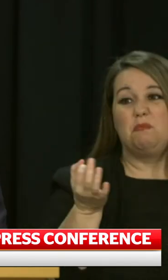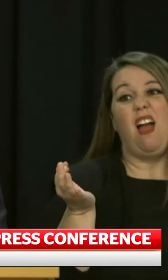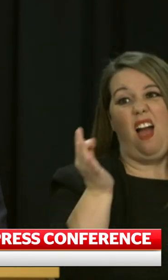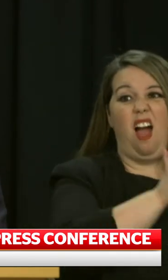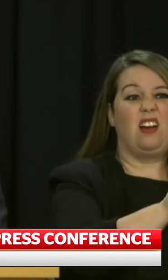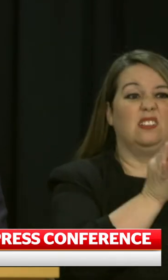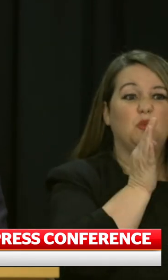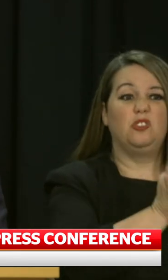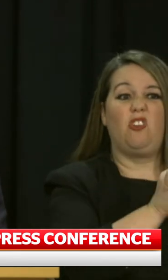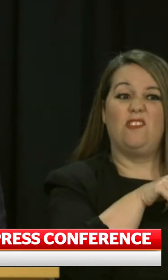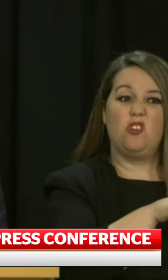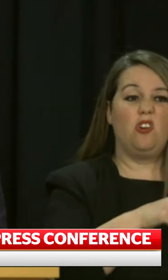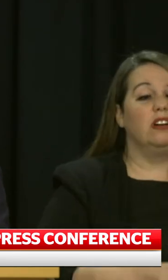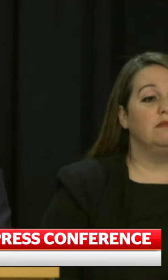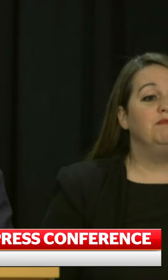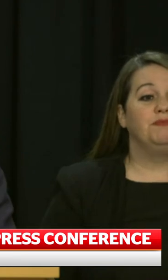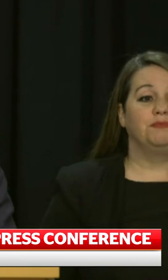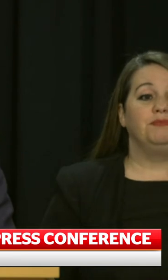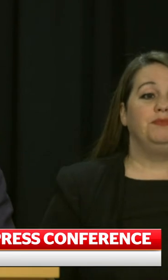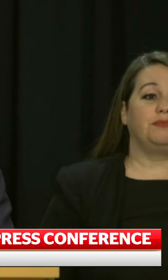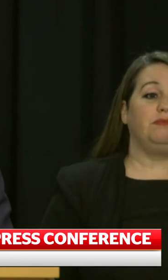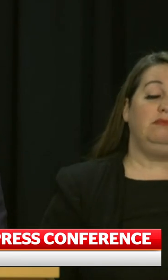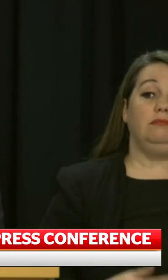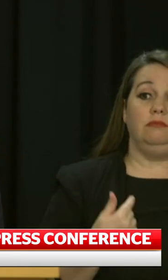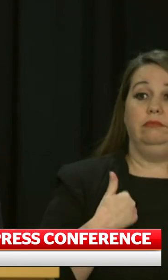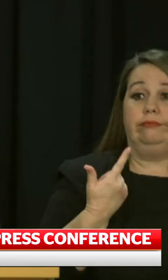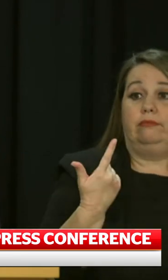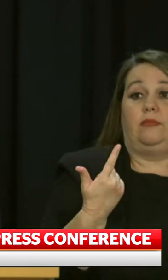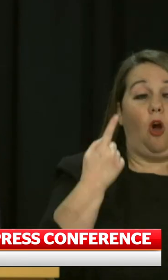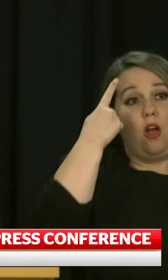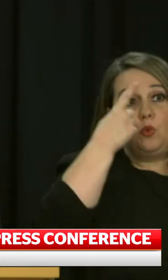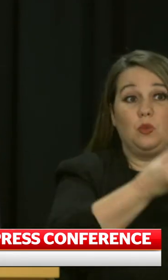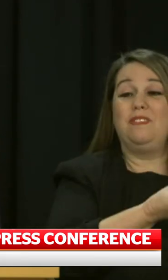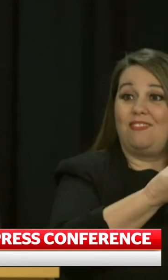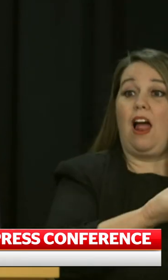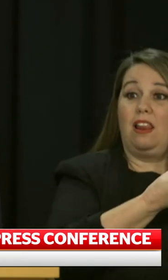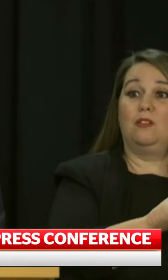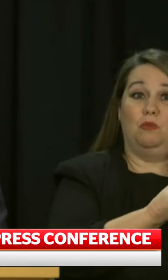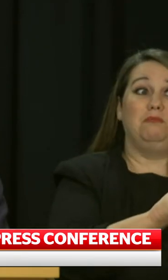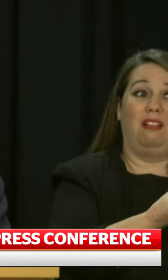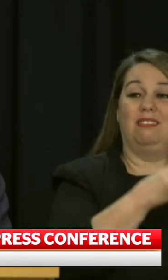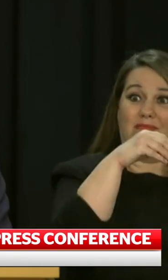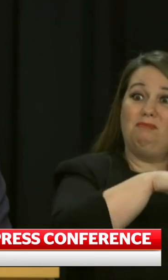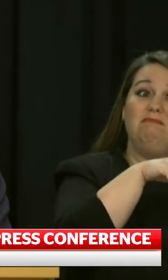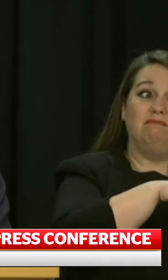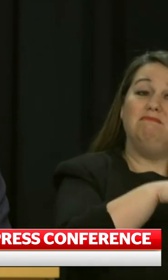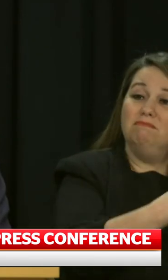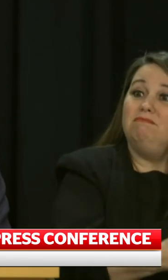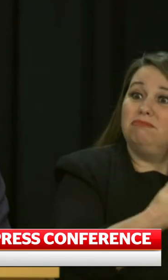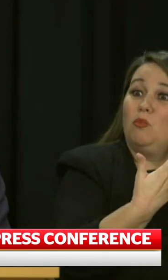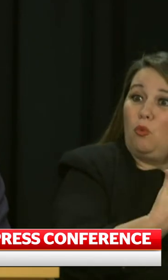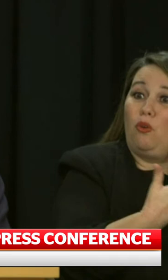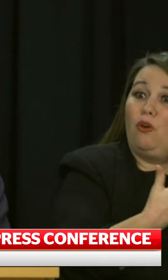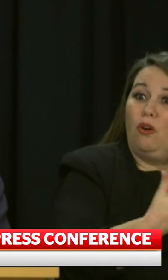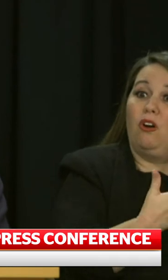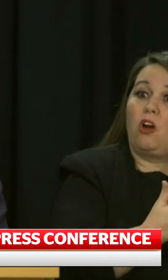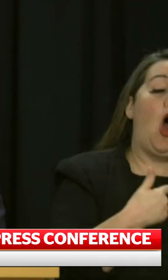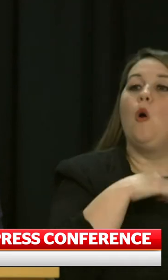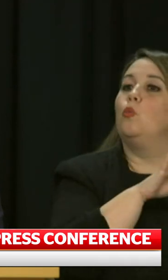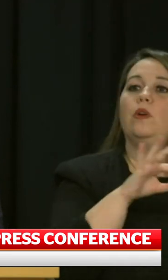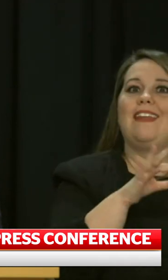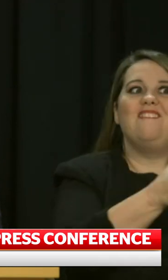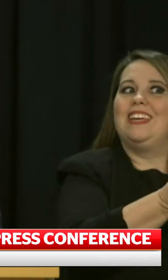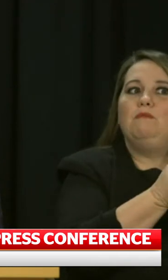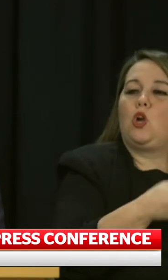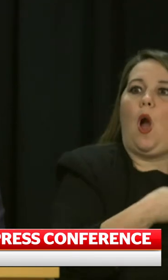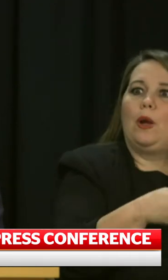left. I think she was making a valuable contribution. I wouldn't have kept her as a minister if I didn't think that she was making a valuable contribution. So